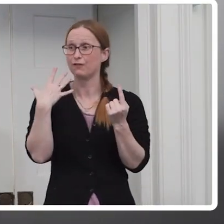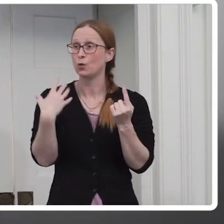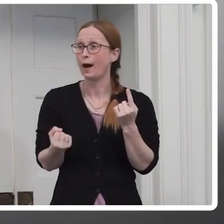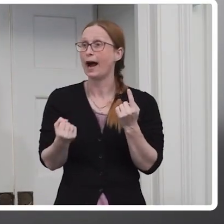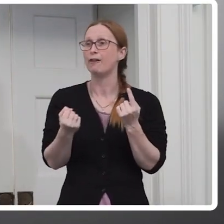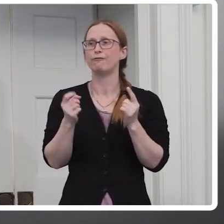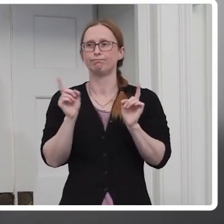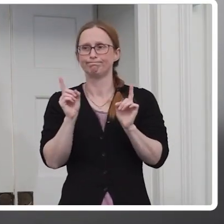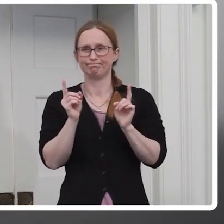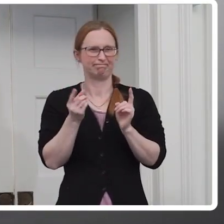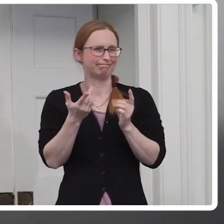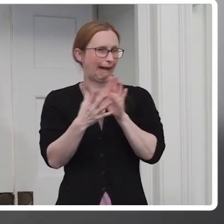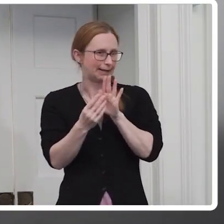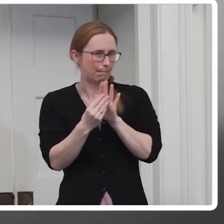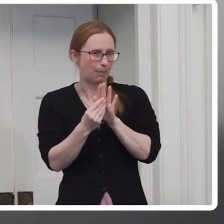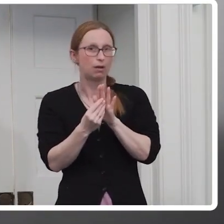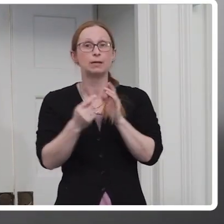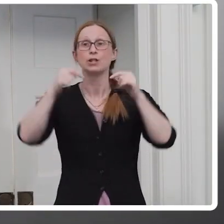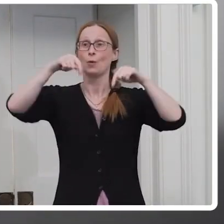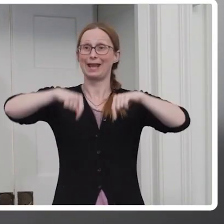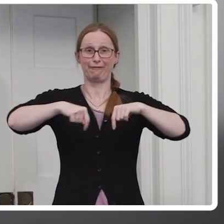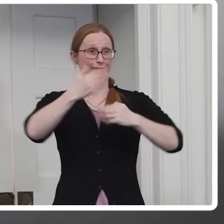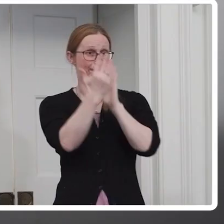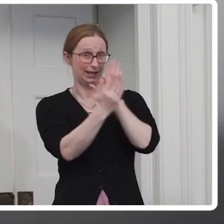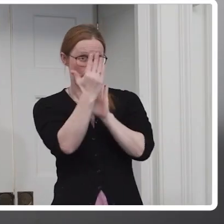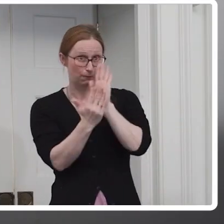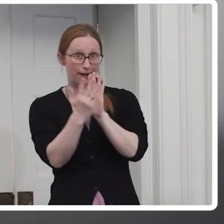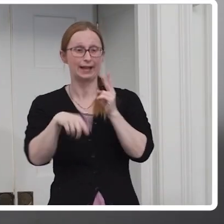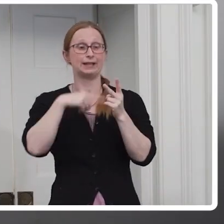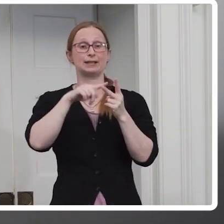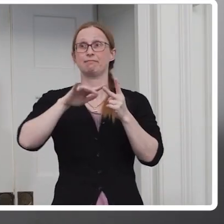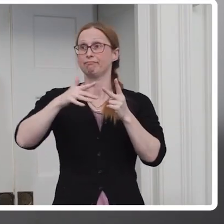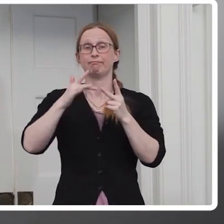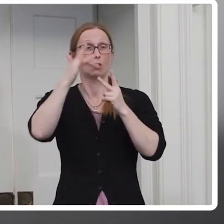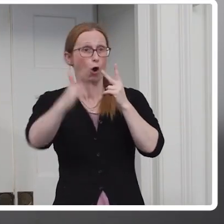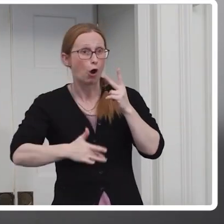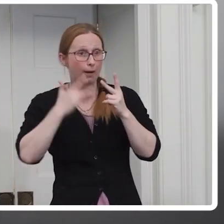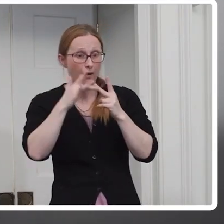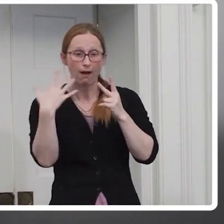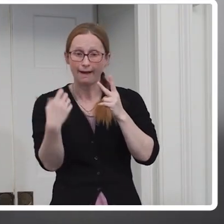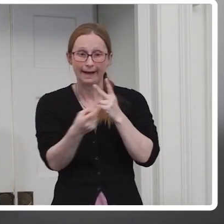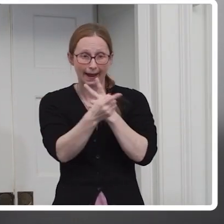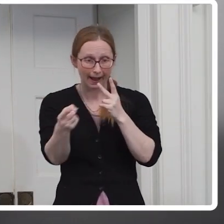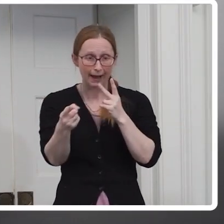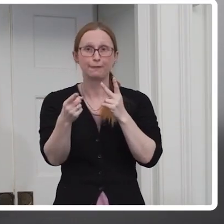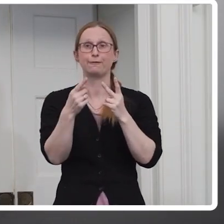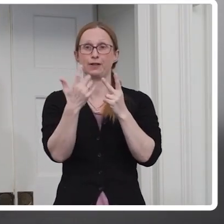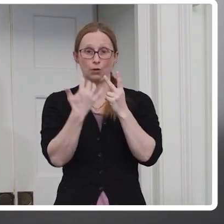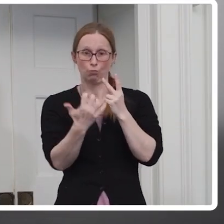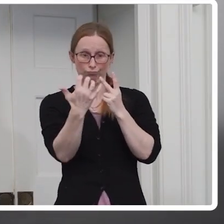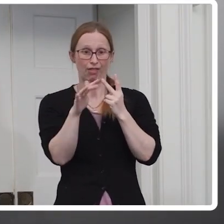have in front of you is a example of that. We are here in person, we are streaming online, and we have an